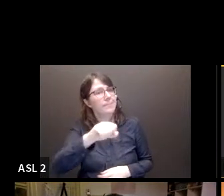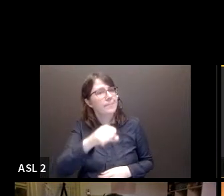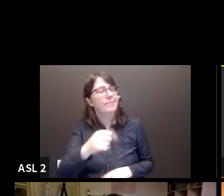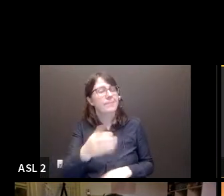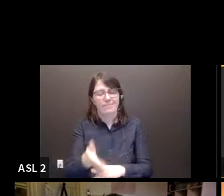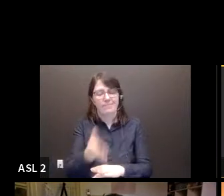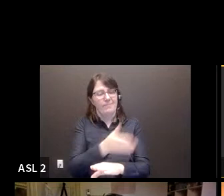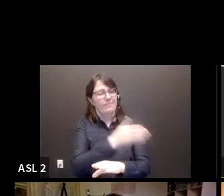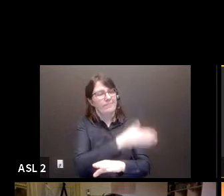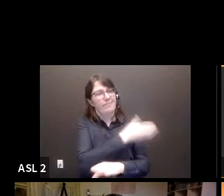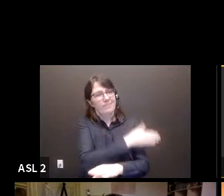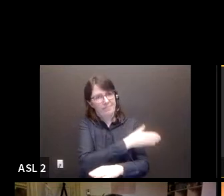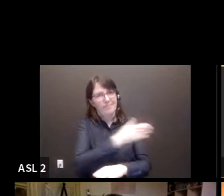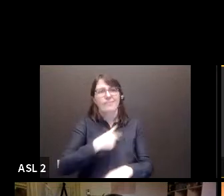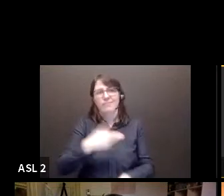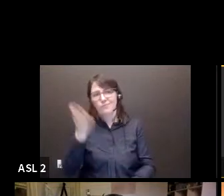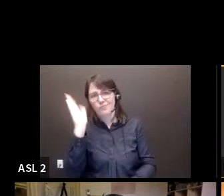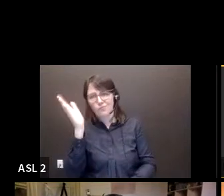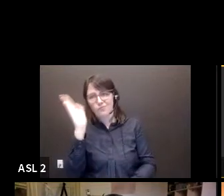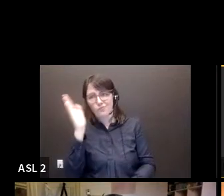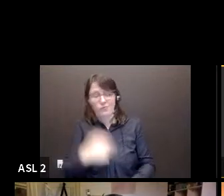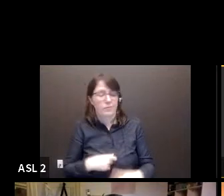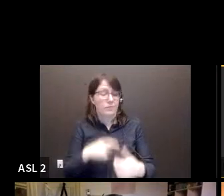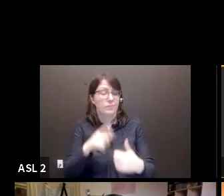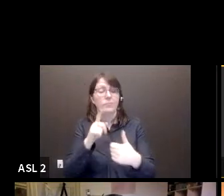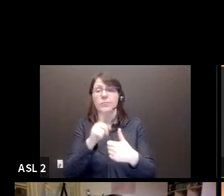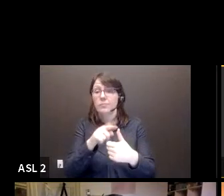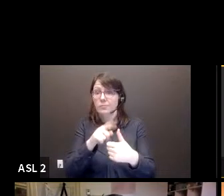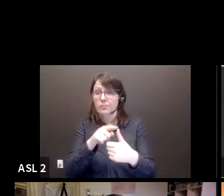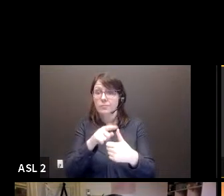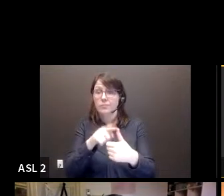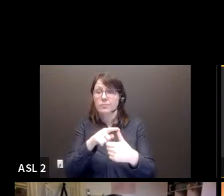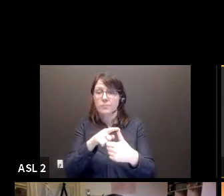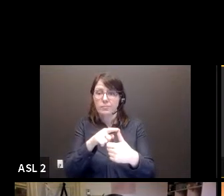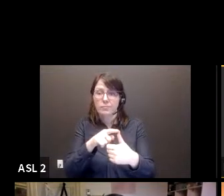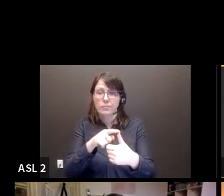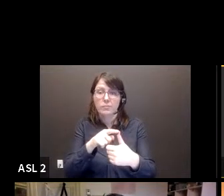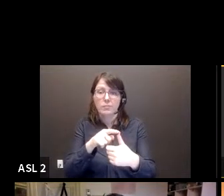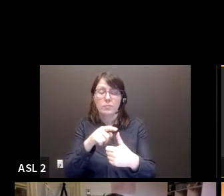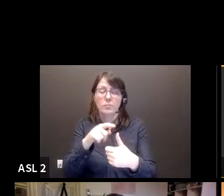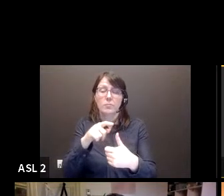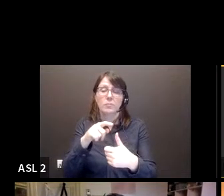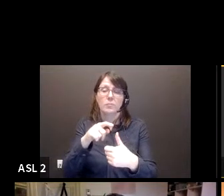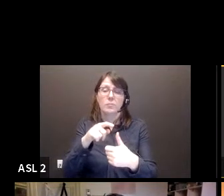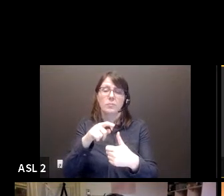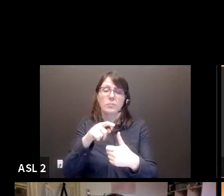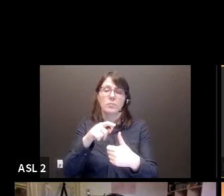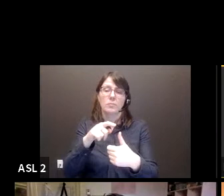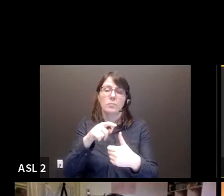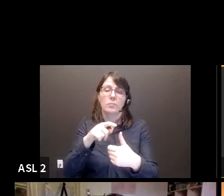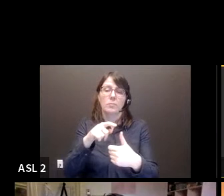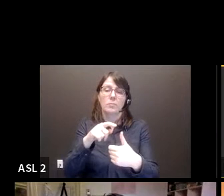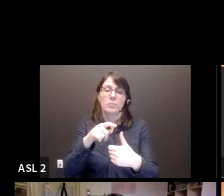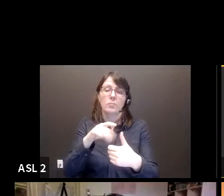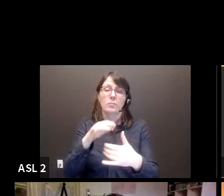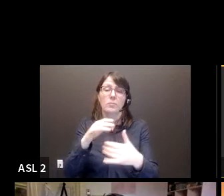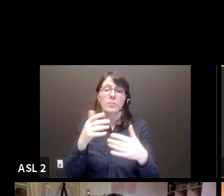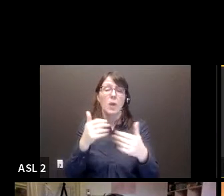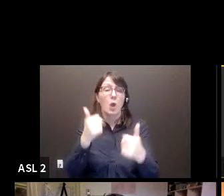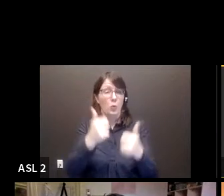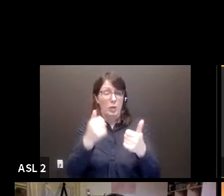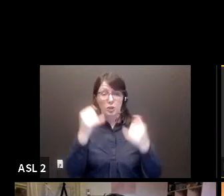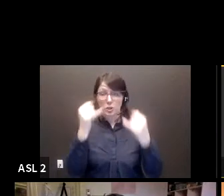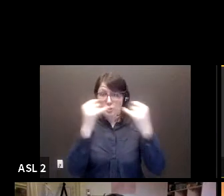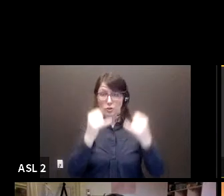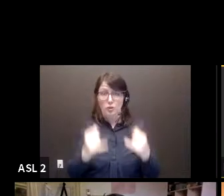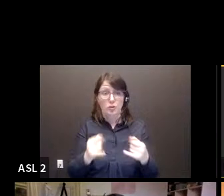delegations one we feel strongly about is defunding the the line items put towards mental health